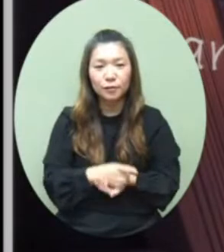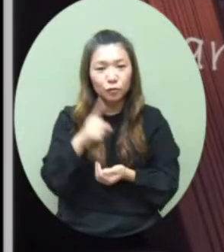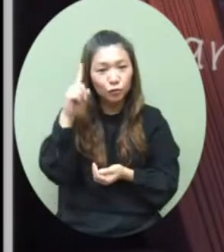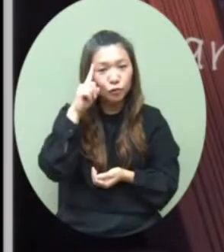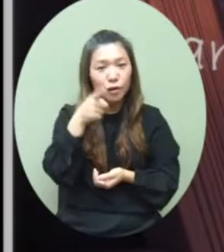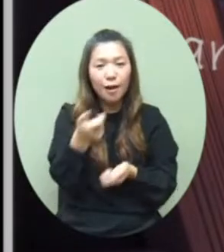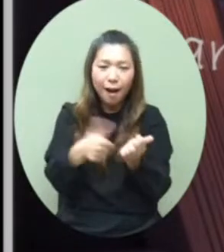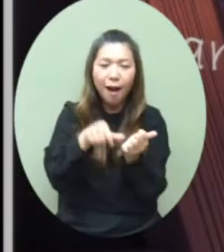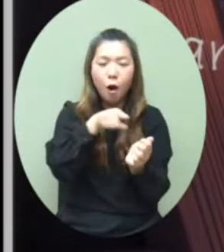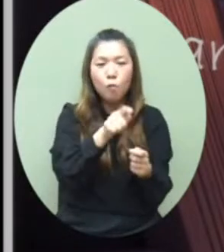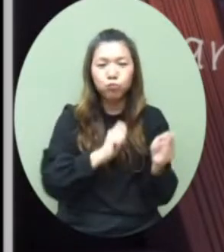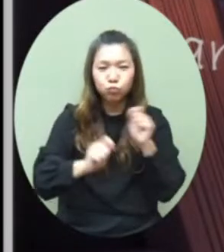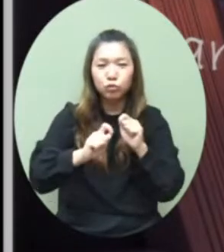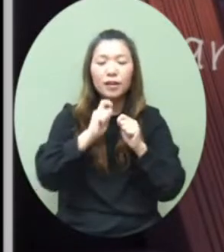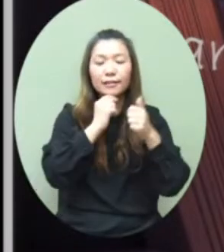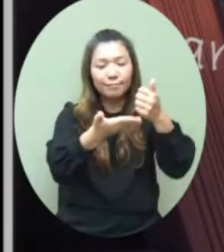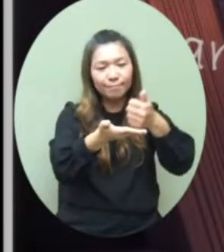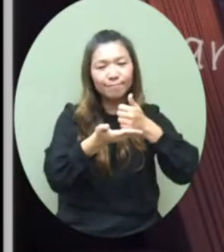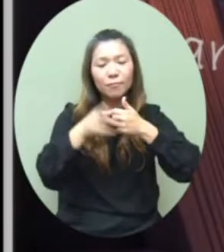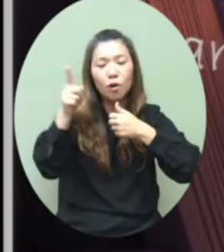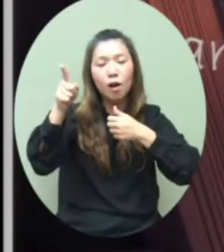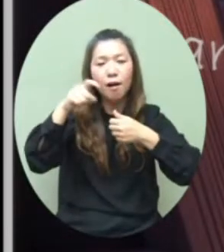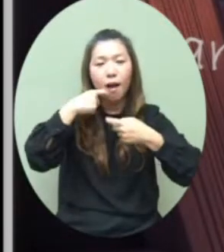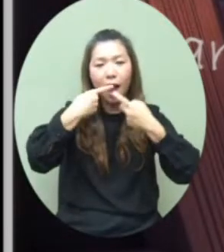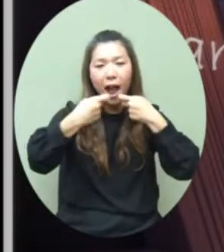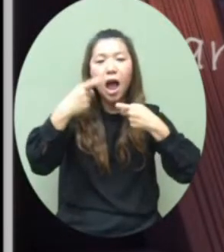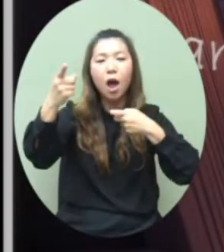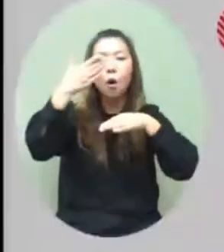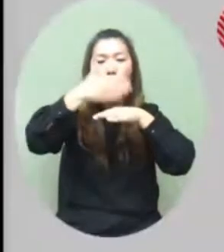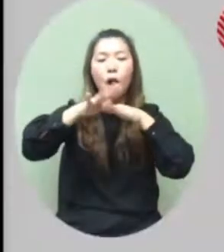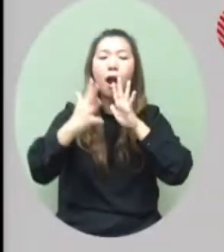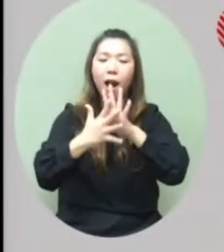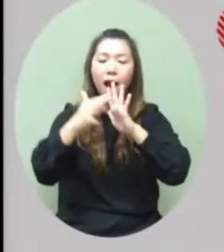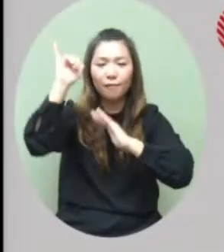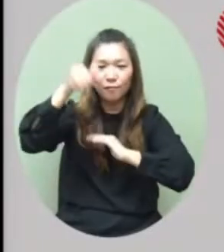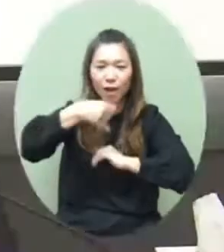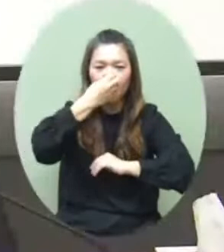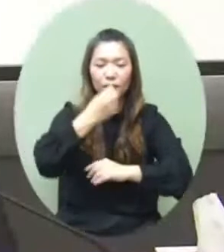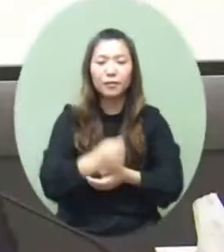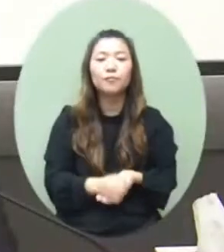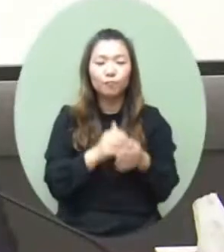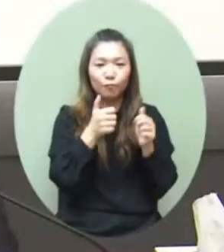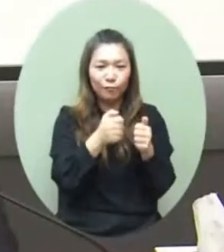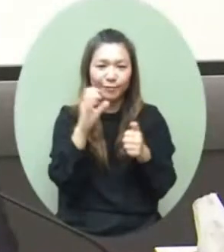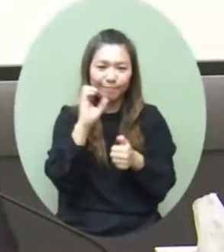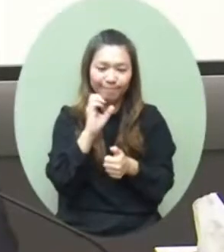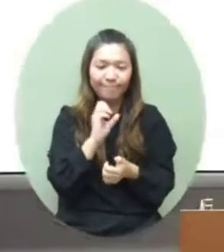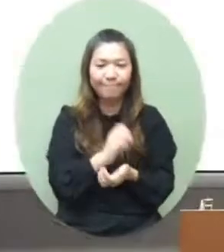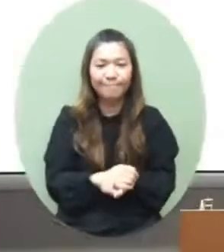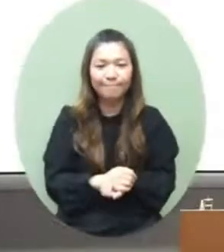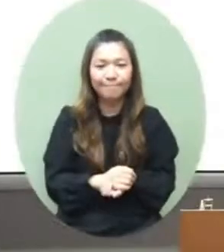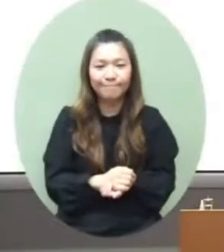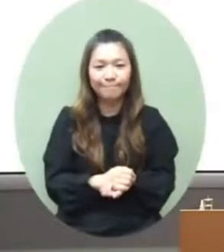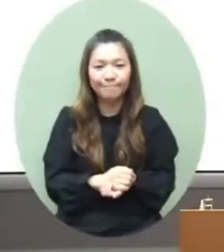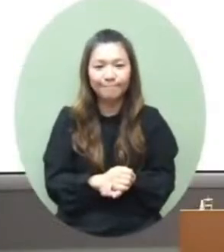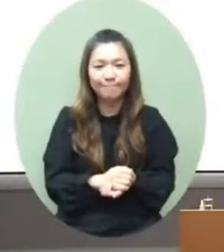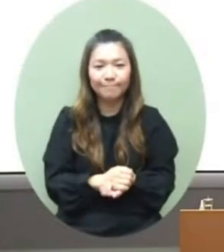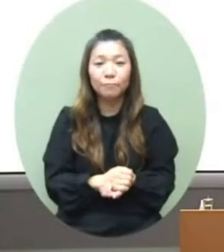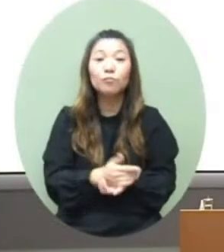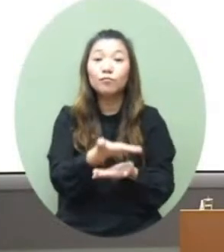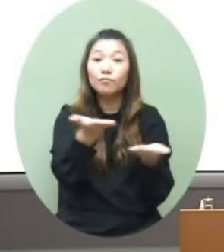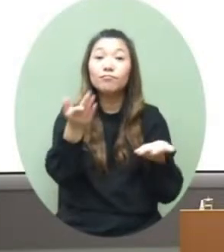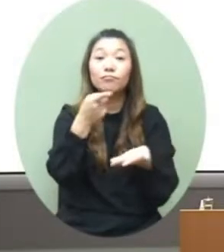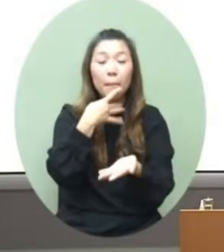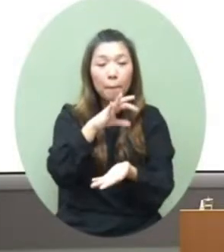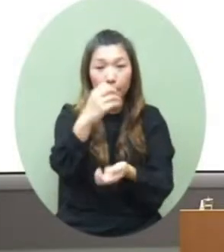This Happy Hong Kong is not only for locals of Hong Kong, but also welcome tourists to come visit Hong Kong again. Thank